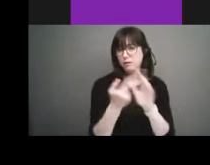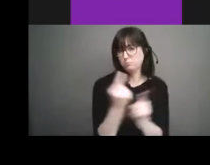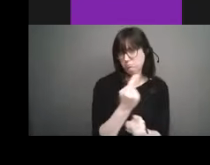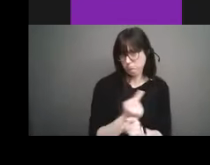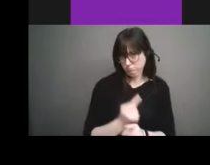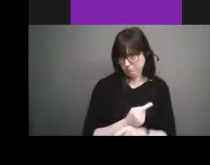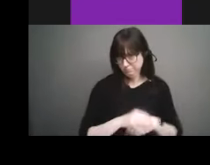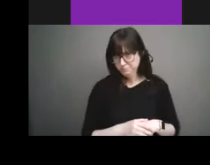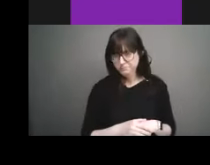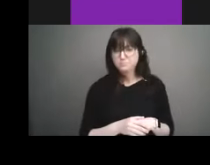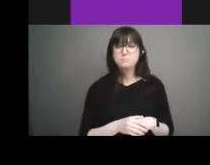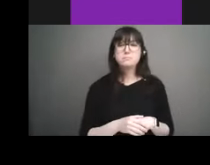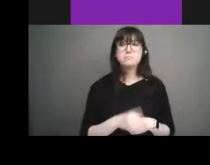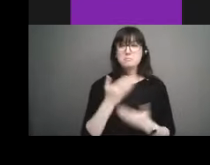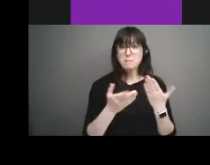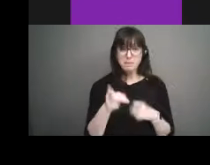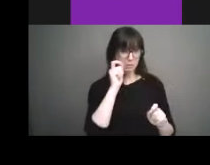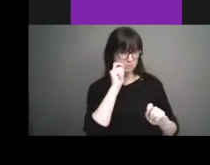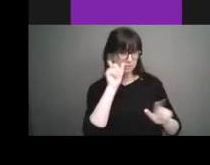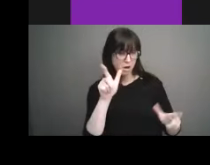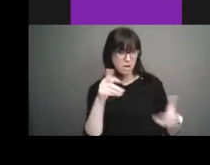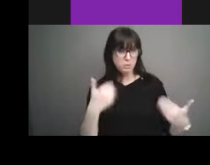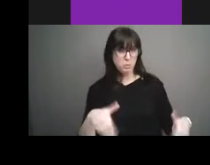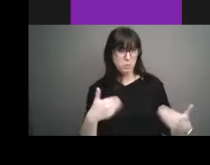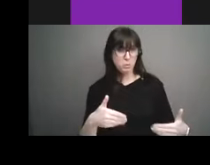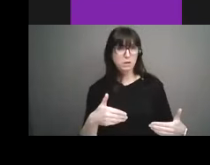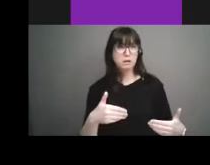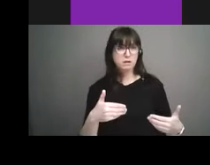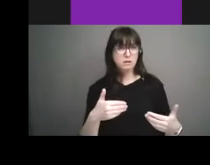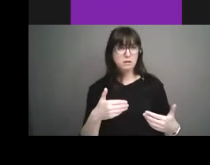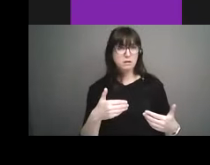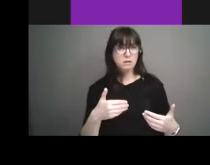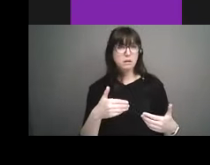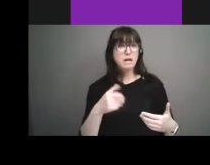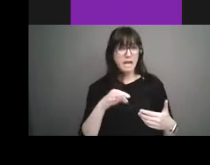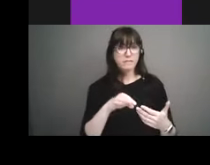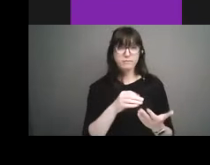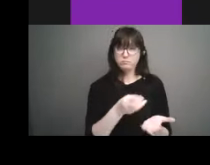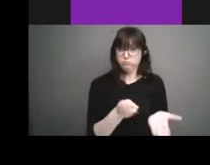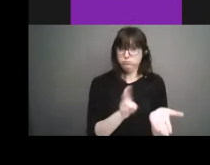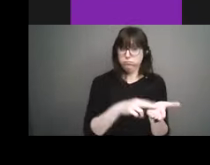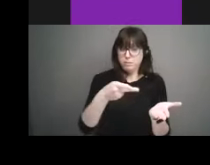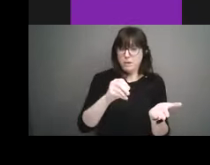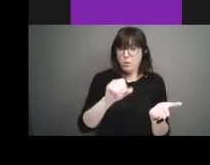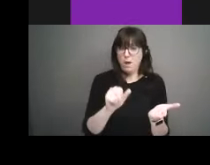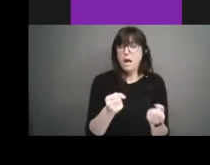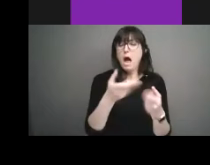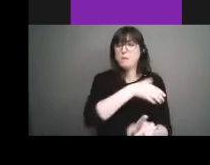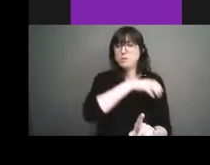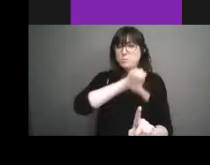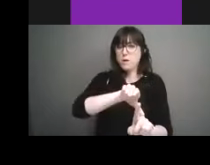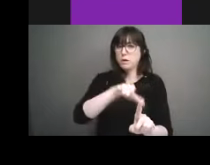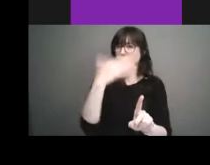it's usually surprising to a person how much power is actually granted by these documents. They are a very